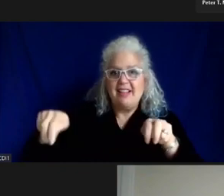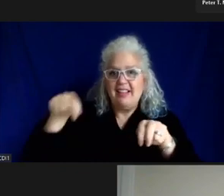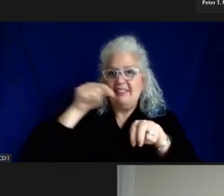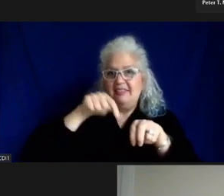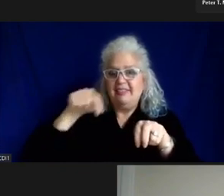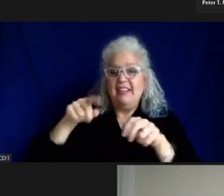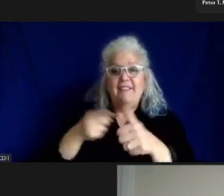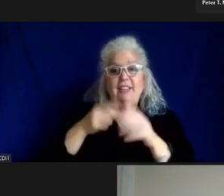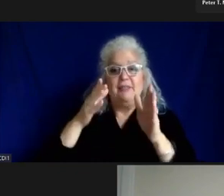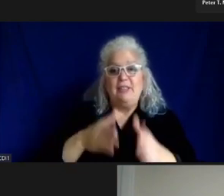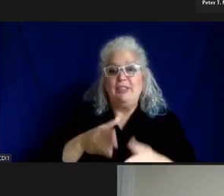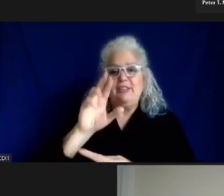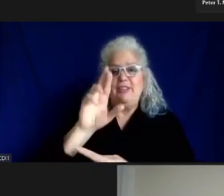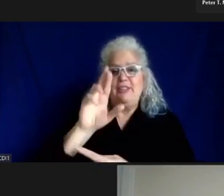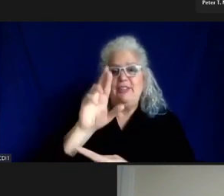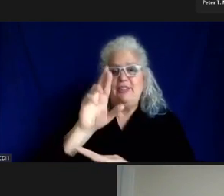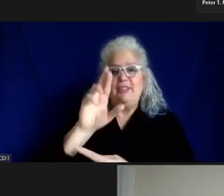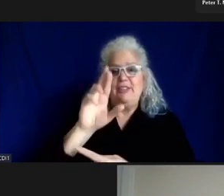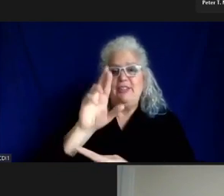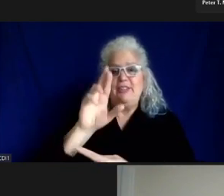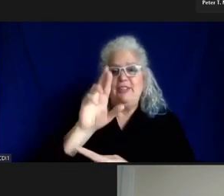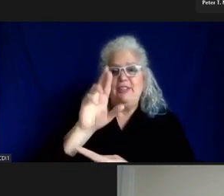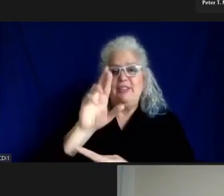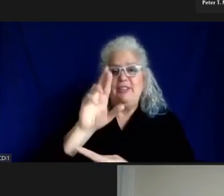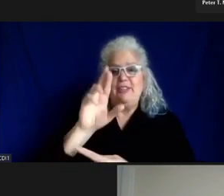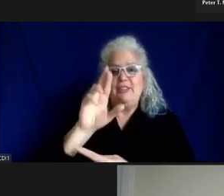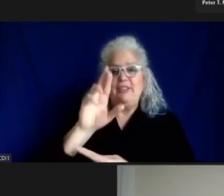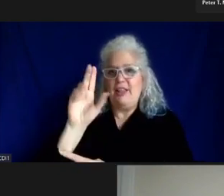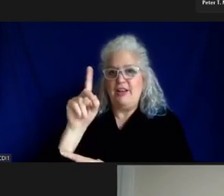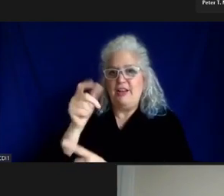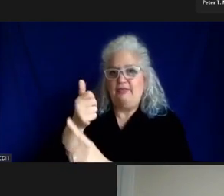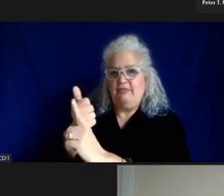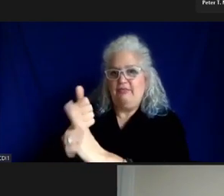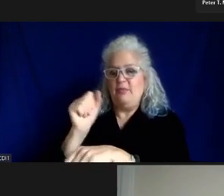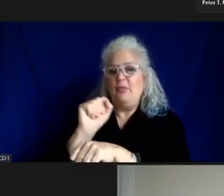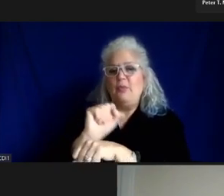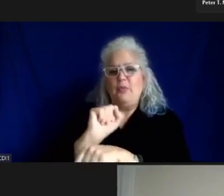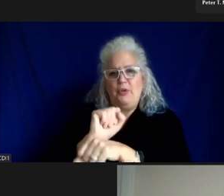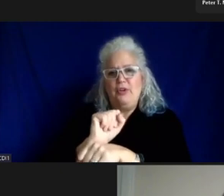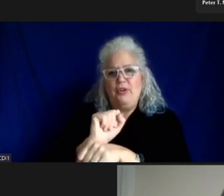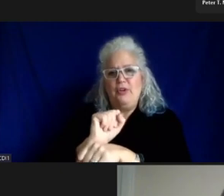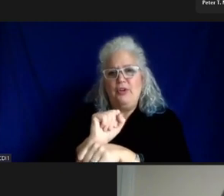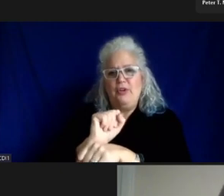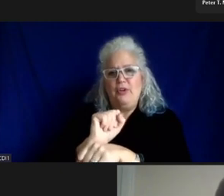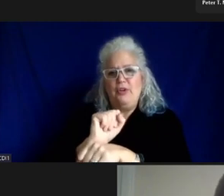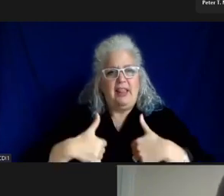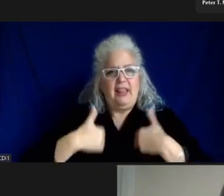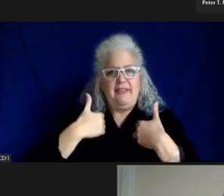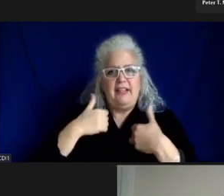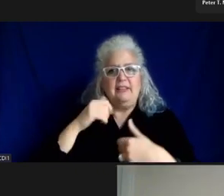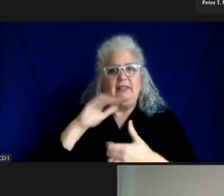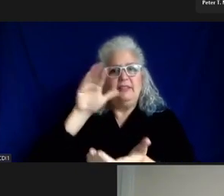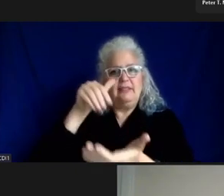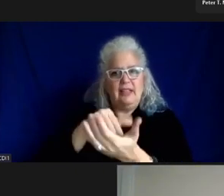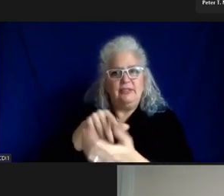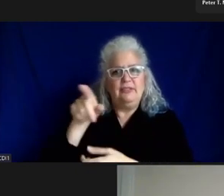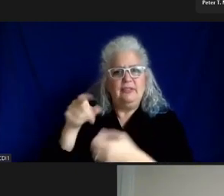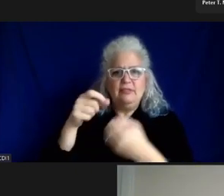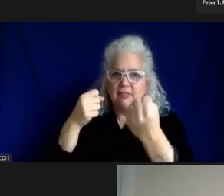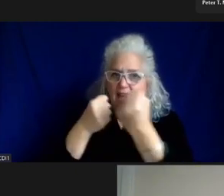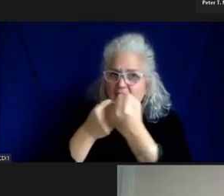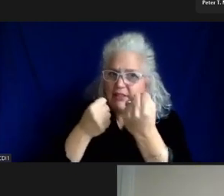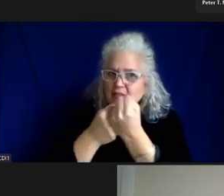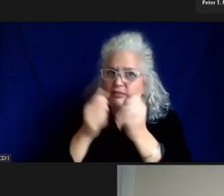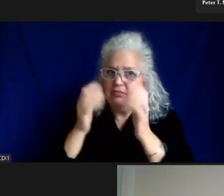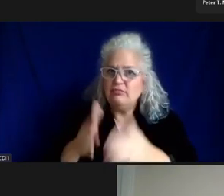Brent Center for Independent Living as an independent living advocate. She has been with our agency for 16 years and